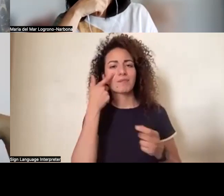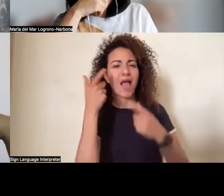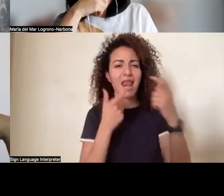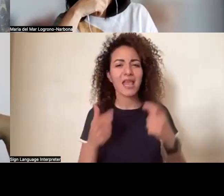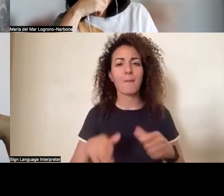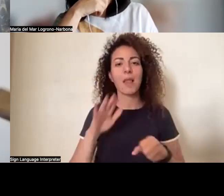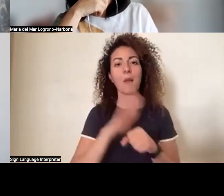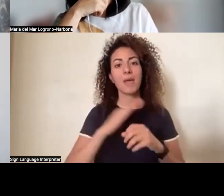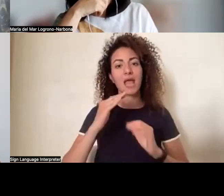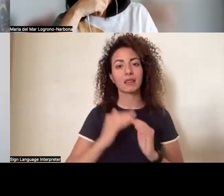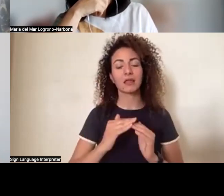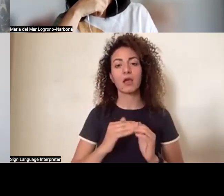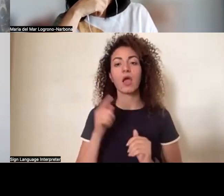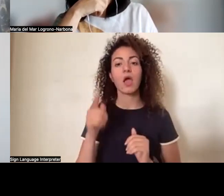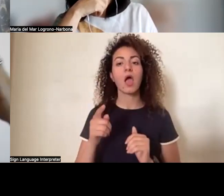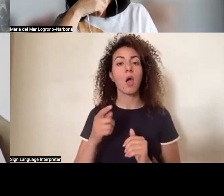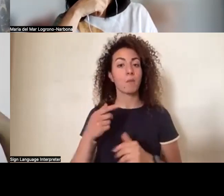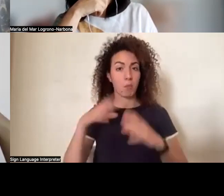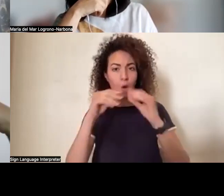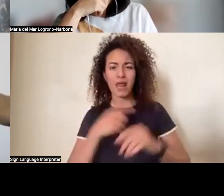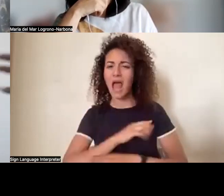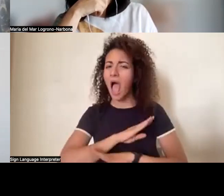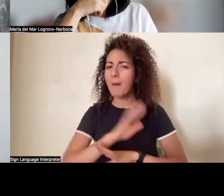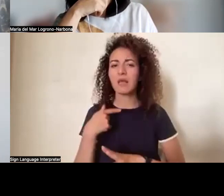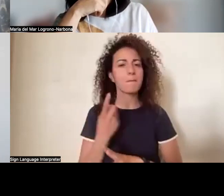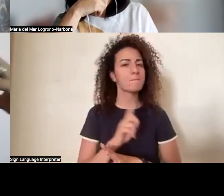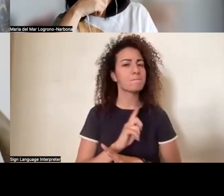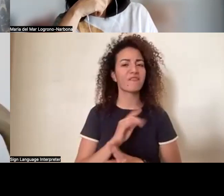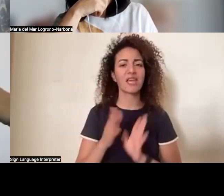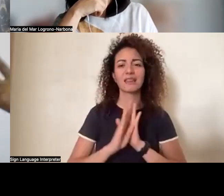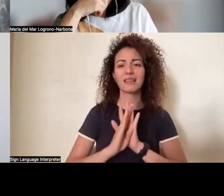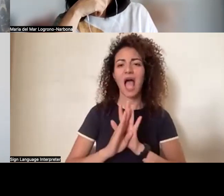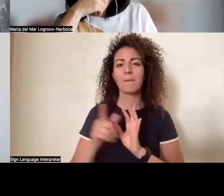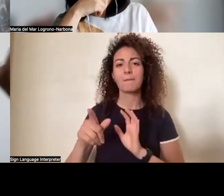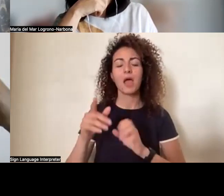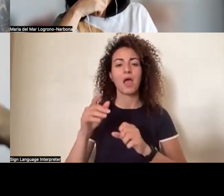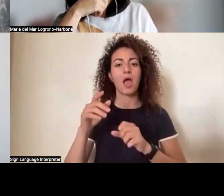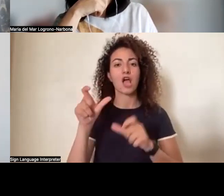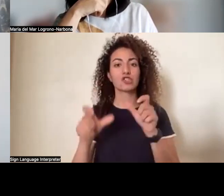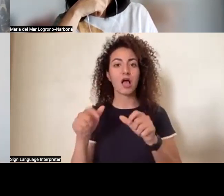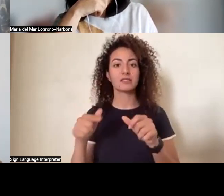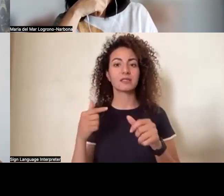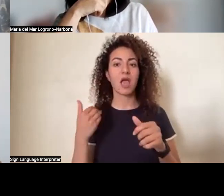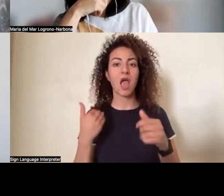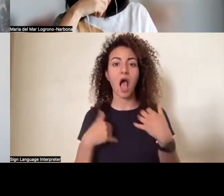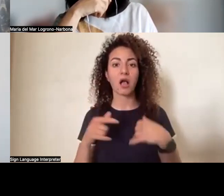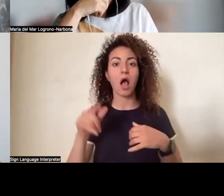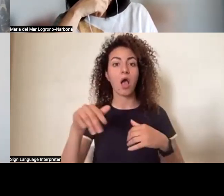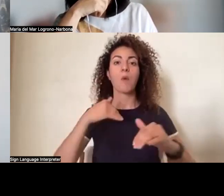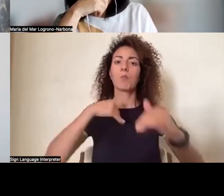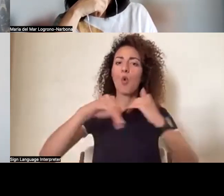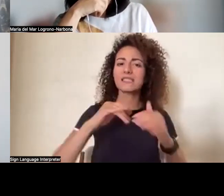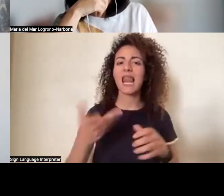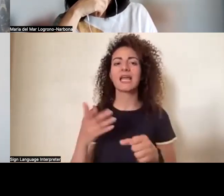support to provide this care for people with disabilities, home medical services, mobility grants. So why is it now?